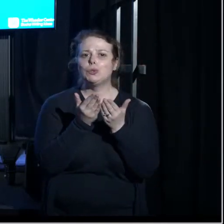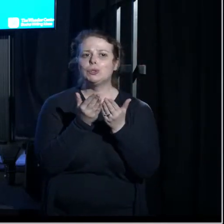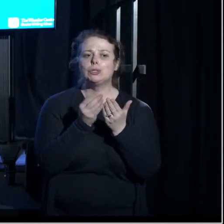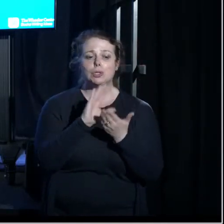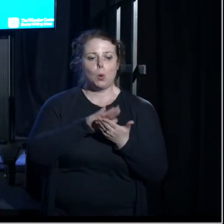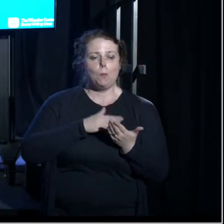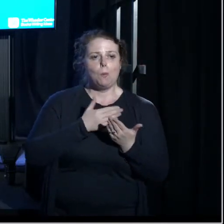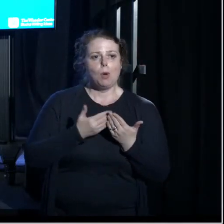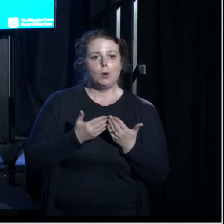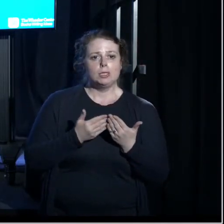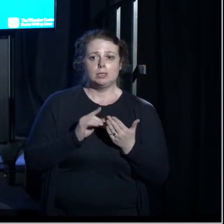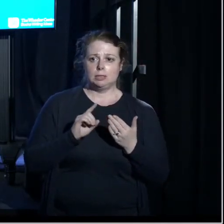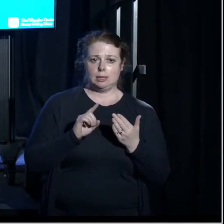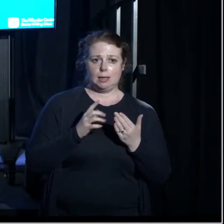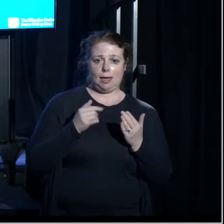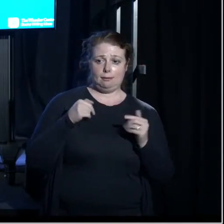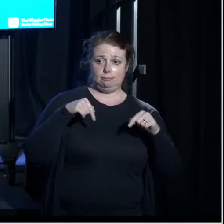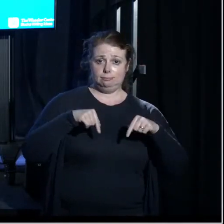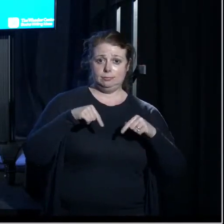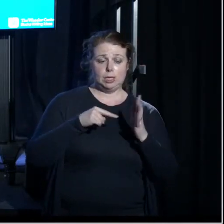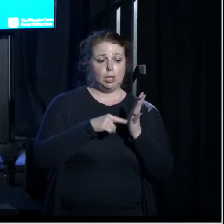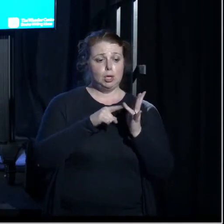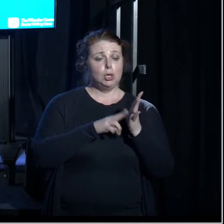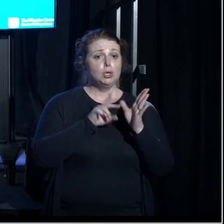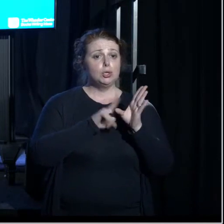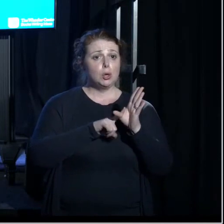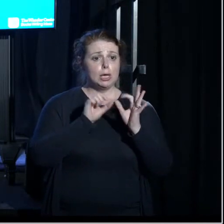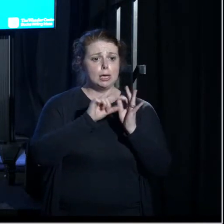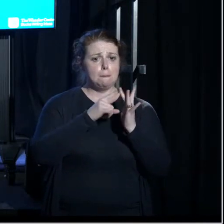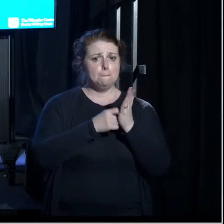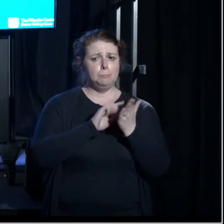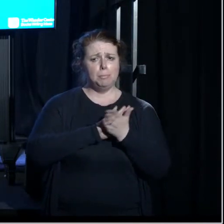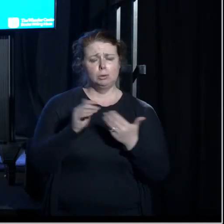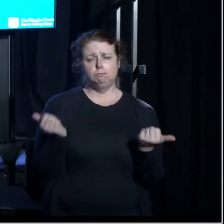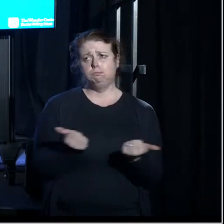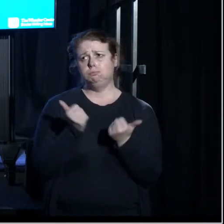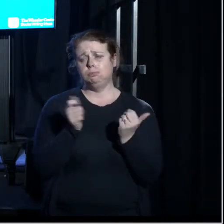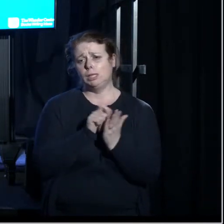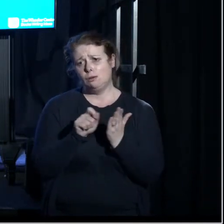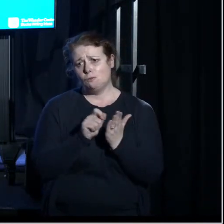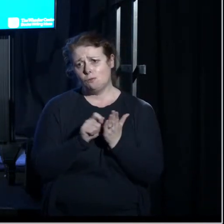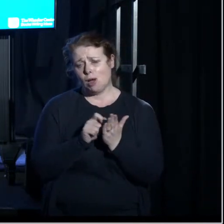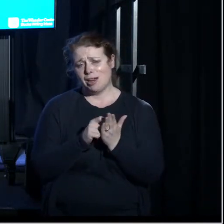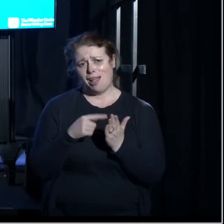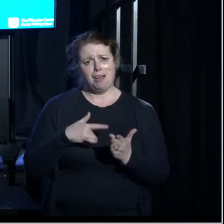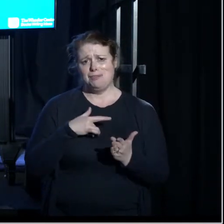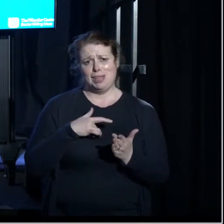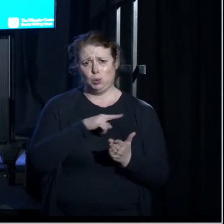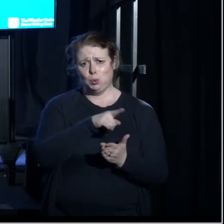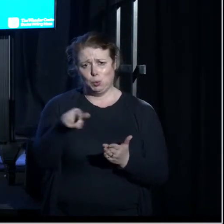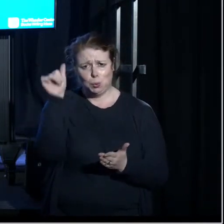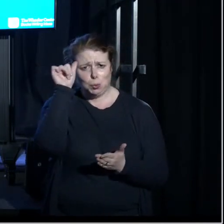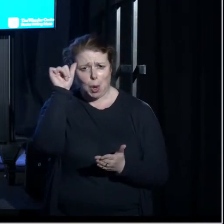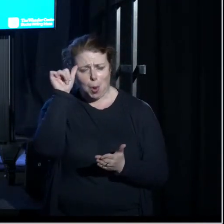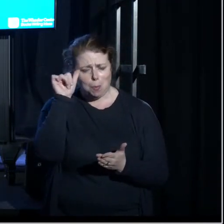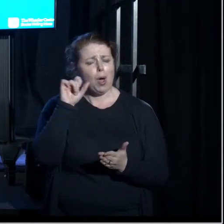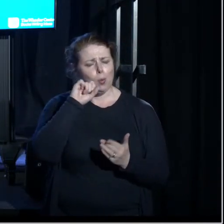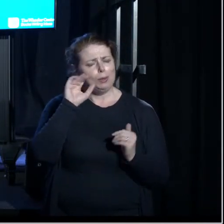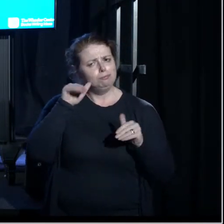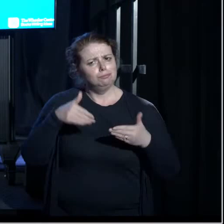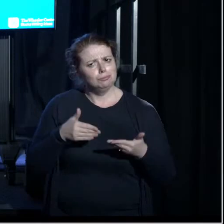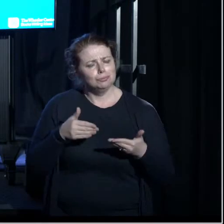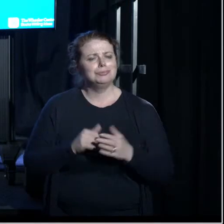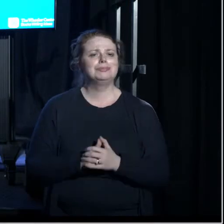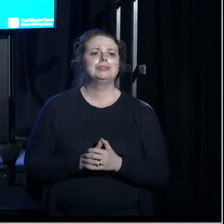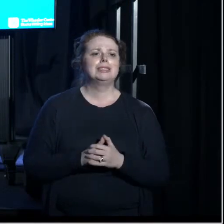up will be Tony Birch, who is a prolific writer that I feel needs no introduction, but I'll give him one anyway. He's the author of